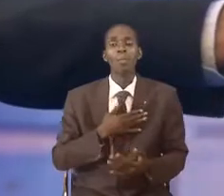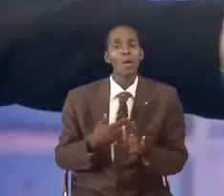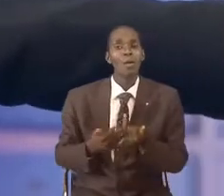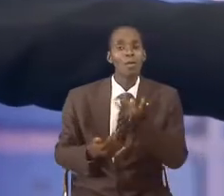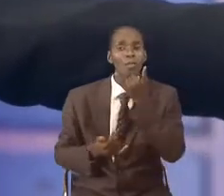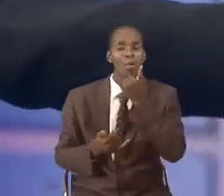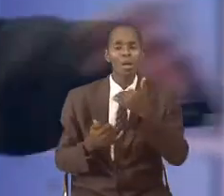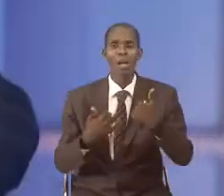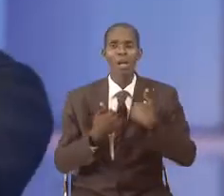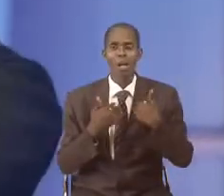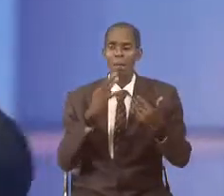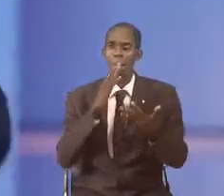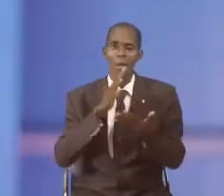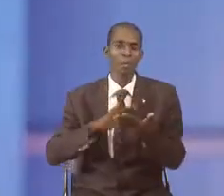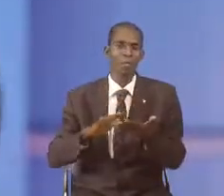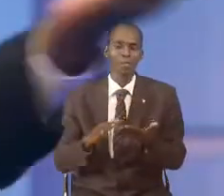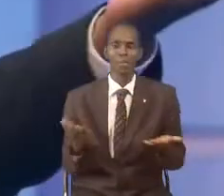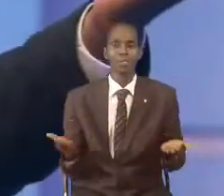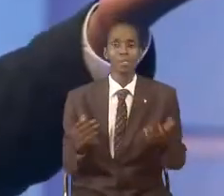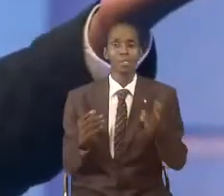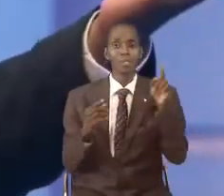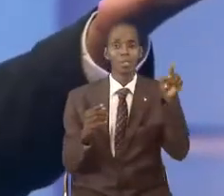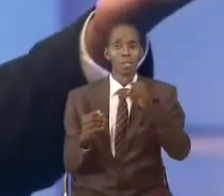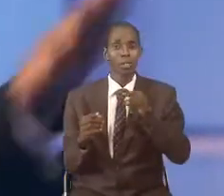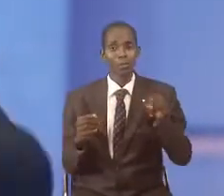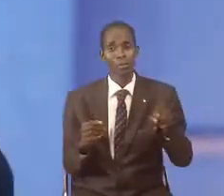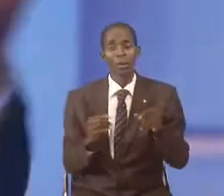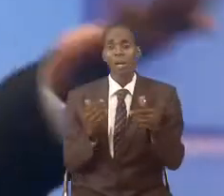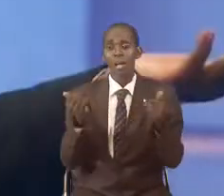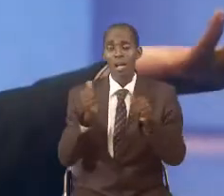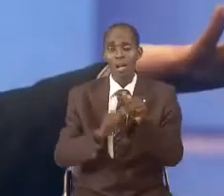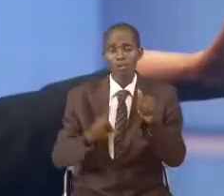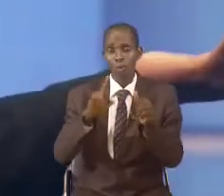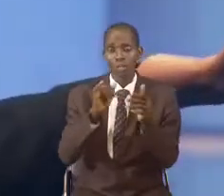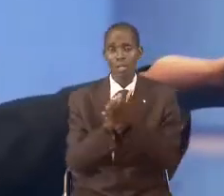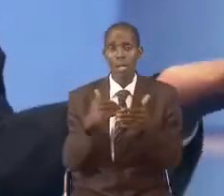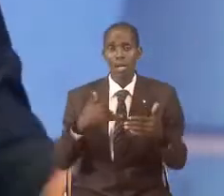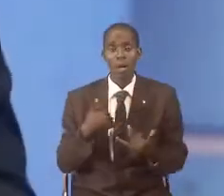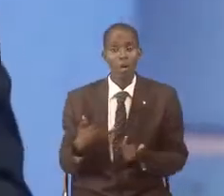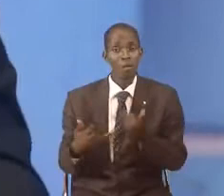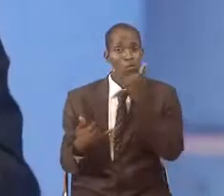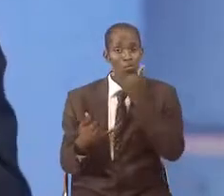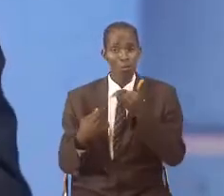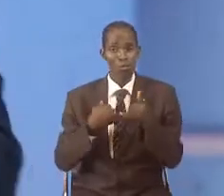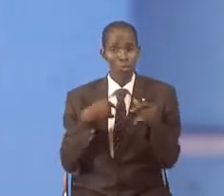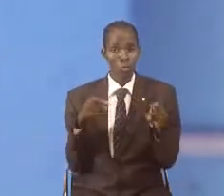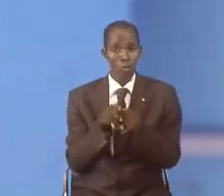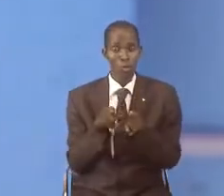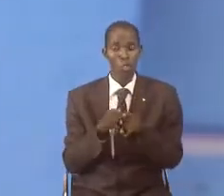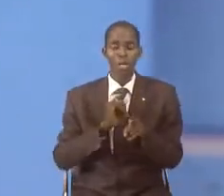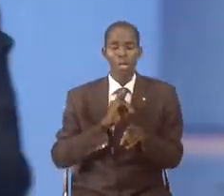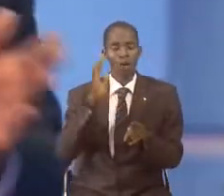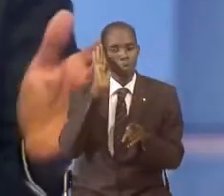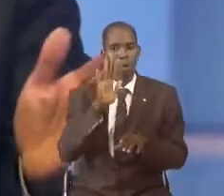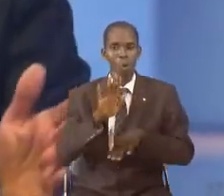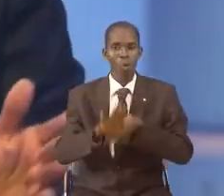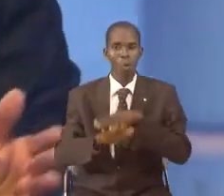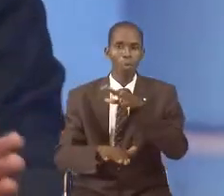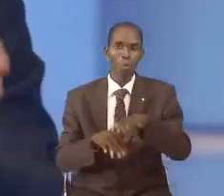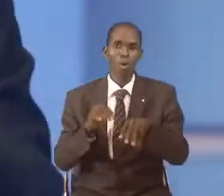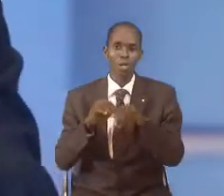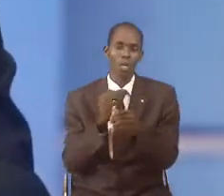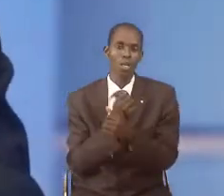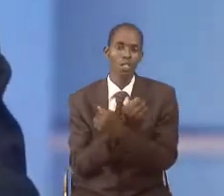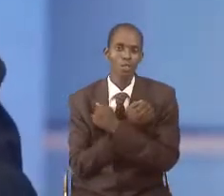people around me. The offense I committed has been forgiven. Therefore, anybody who has offended me